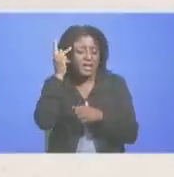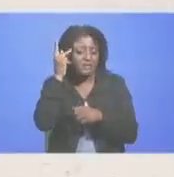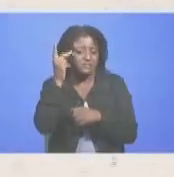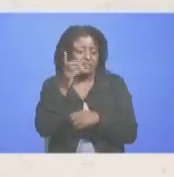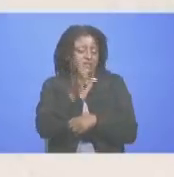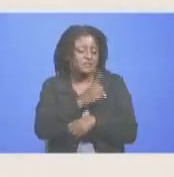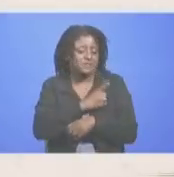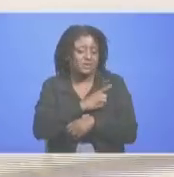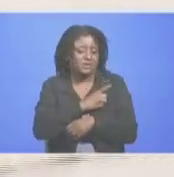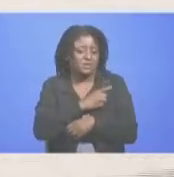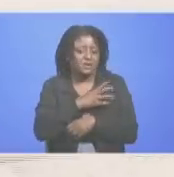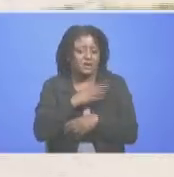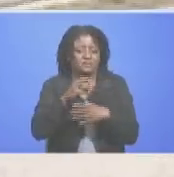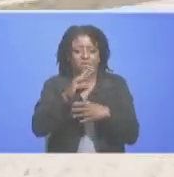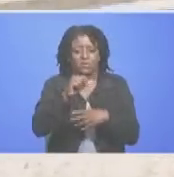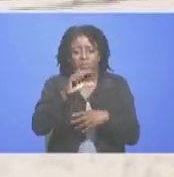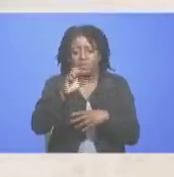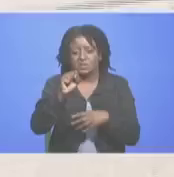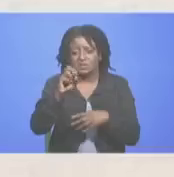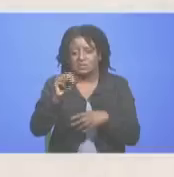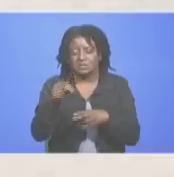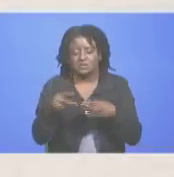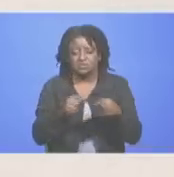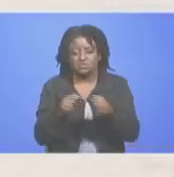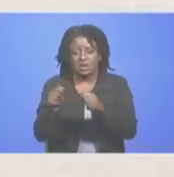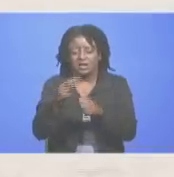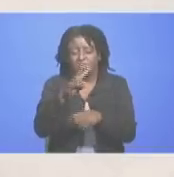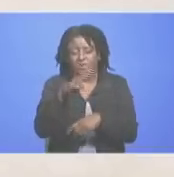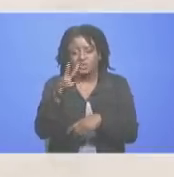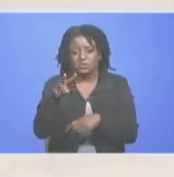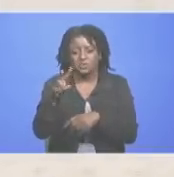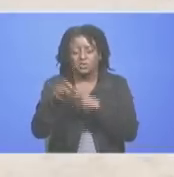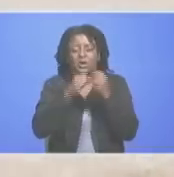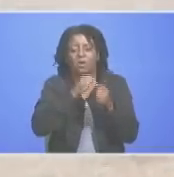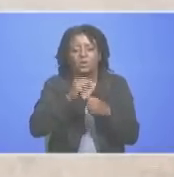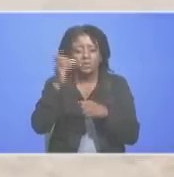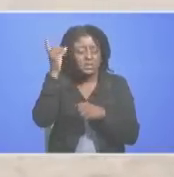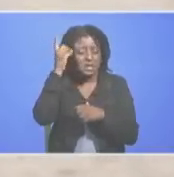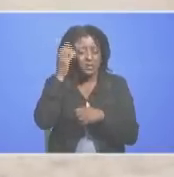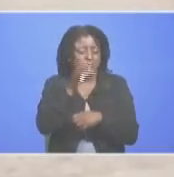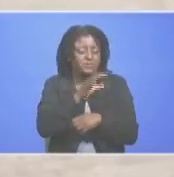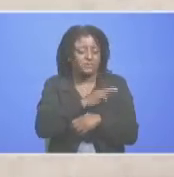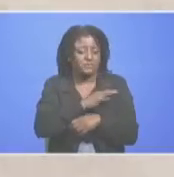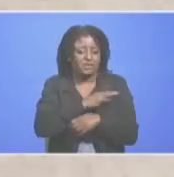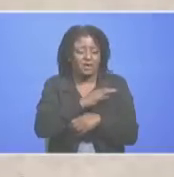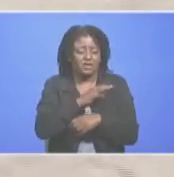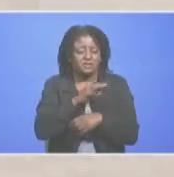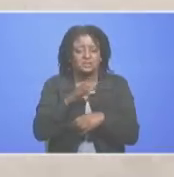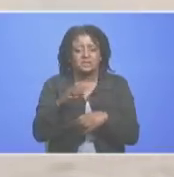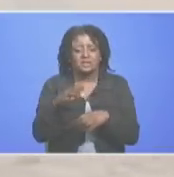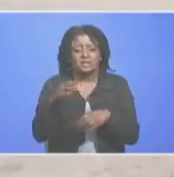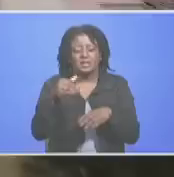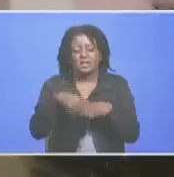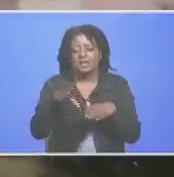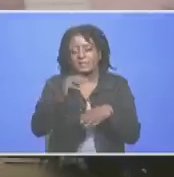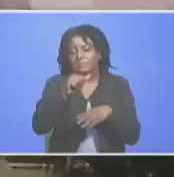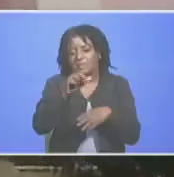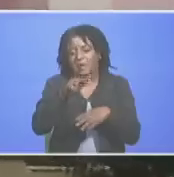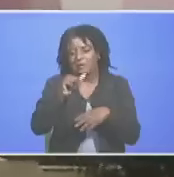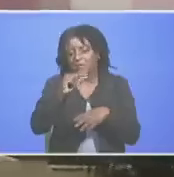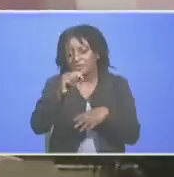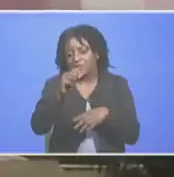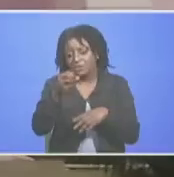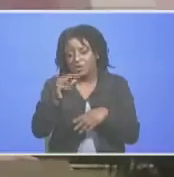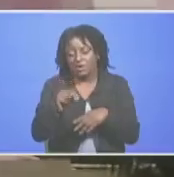3 Wilson Track and 22-year-old Delando Fox of number 19 Lucaya Circle Marathon were charged